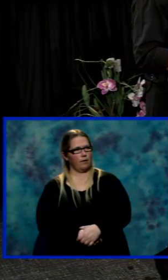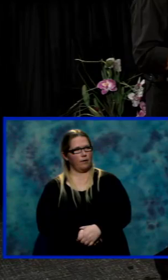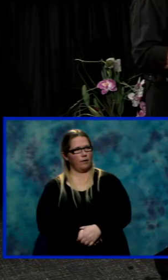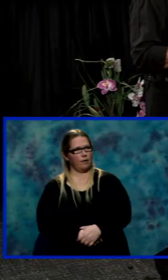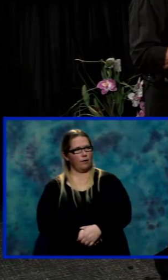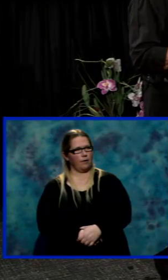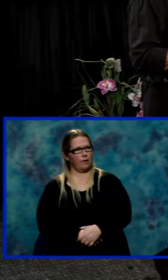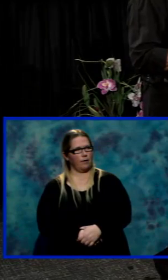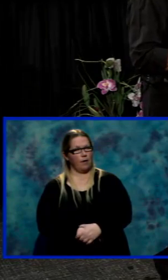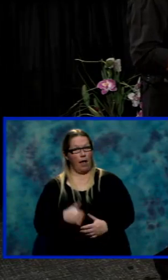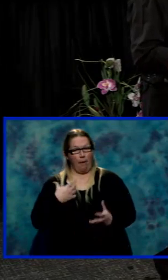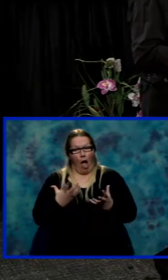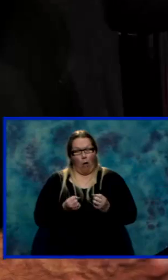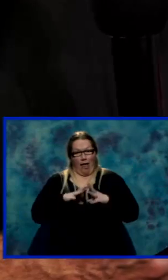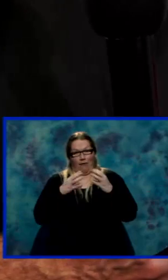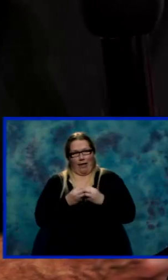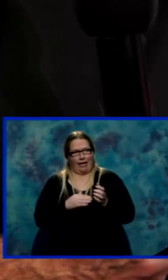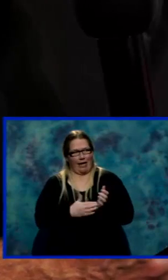I'm holding it all now.